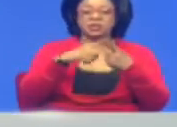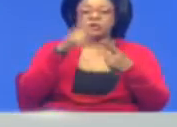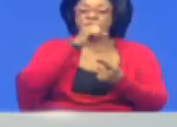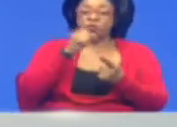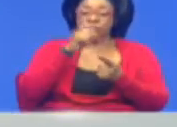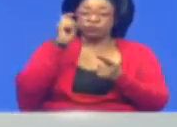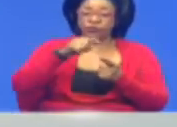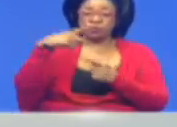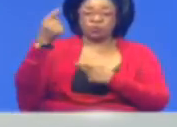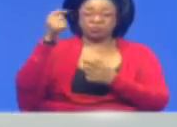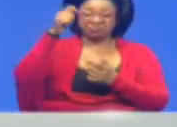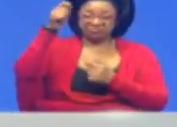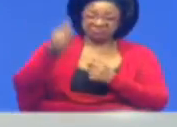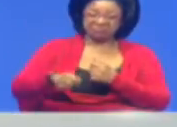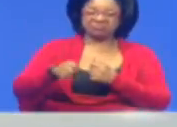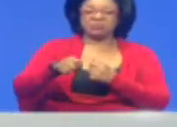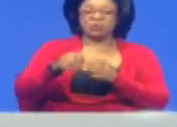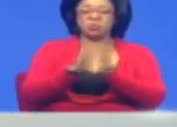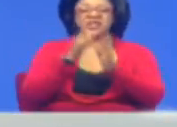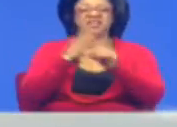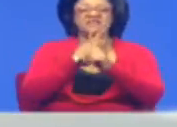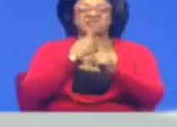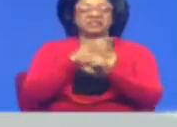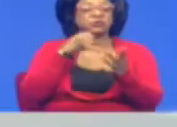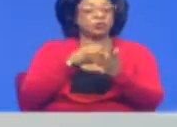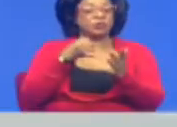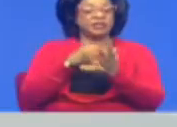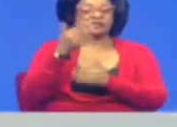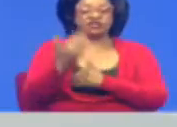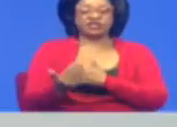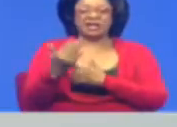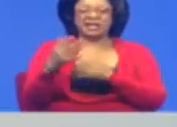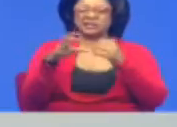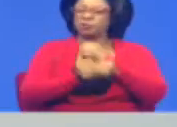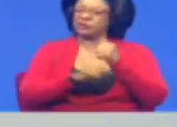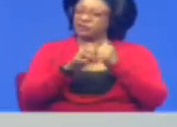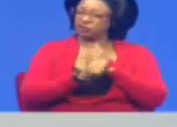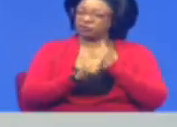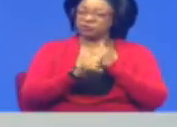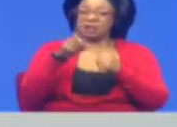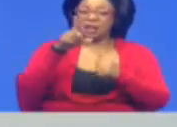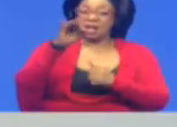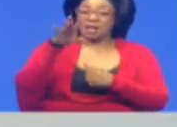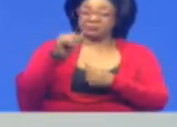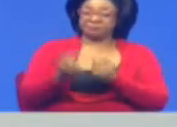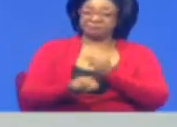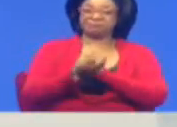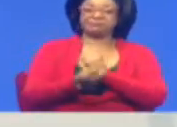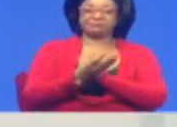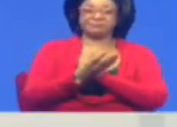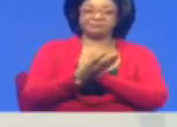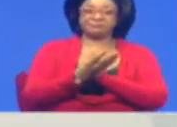with a number of offences, including child exploitation, as Leila Mohammed now reports.